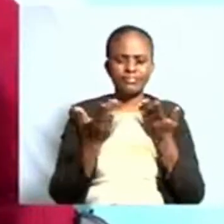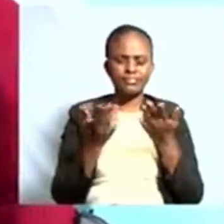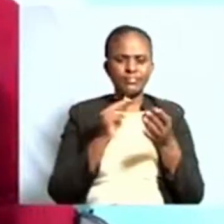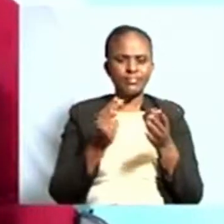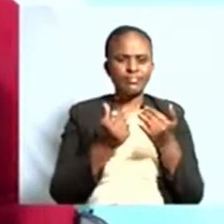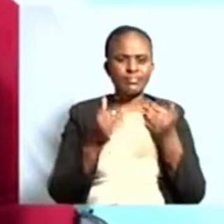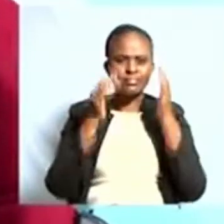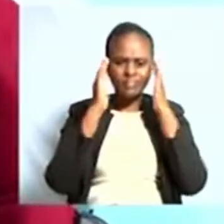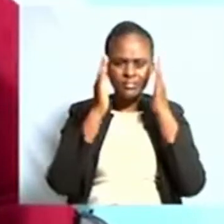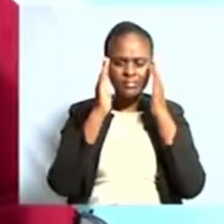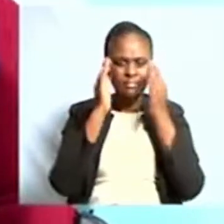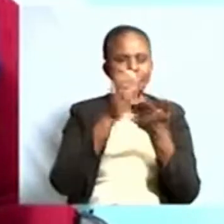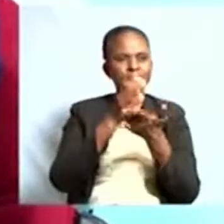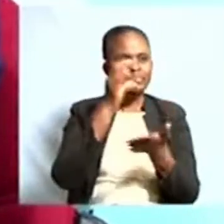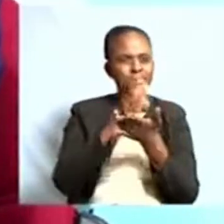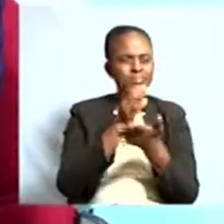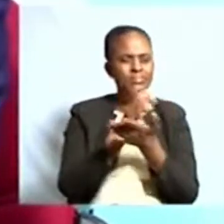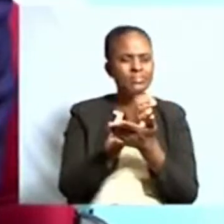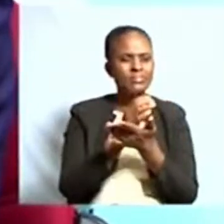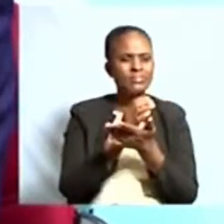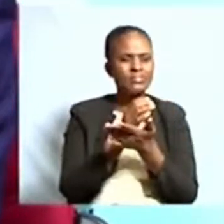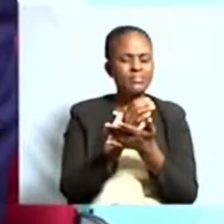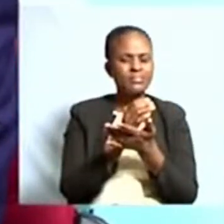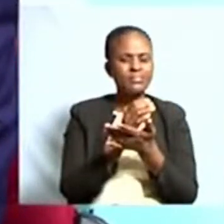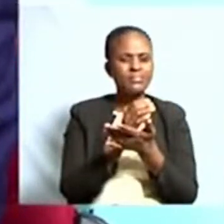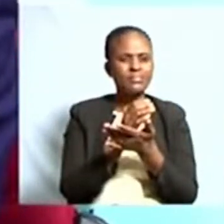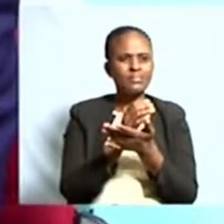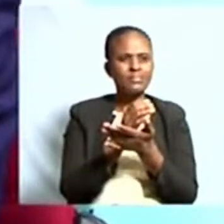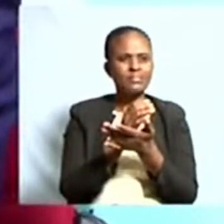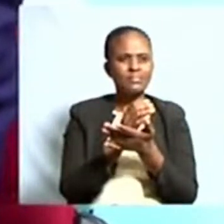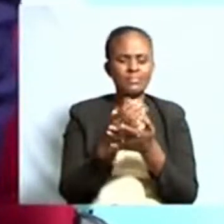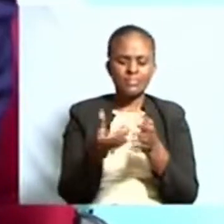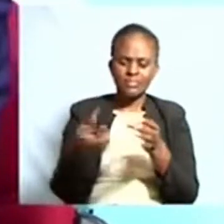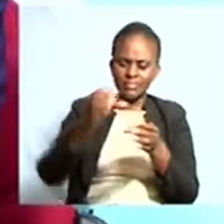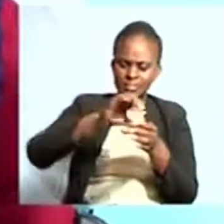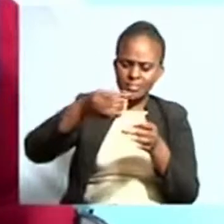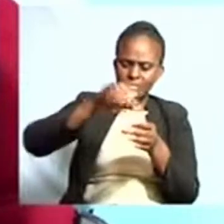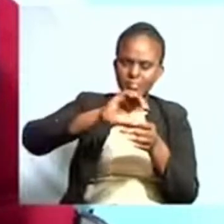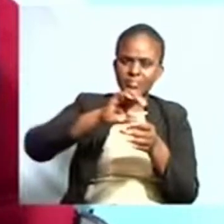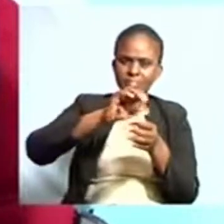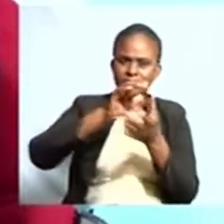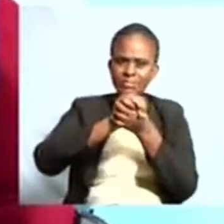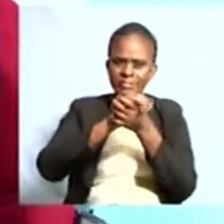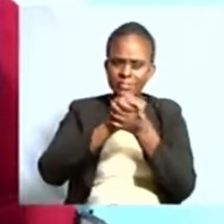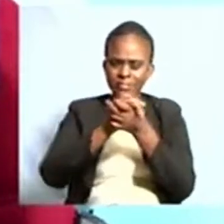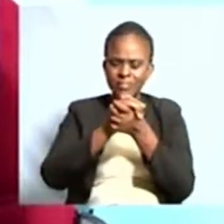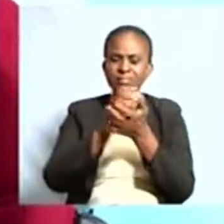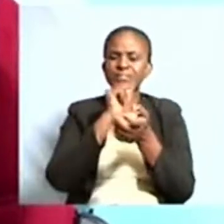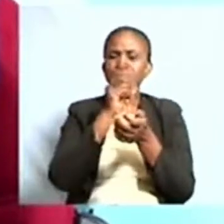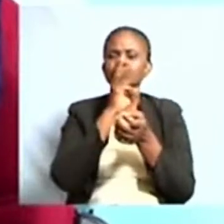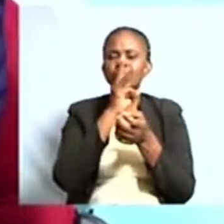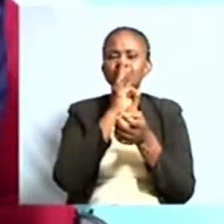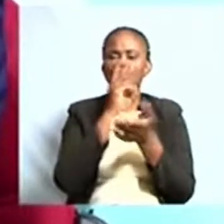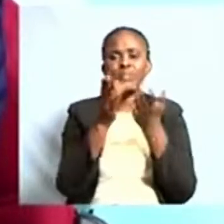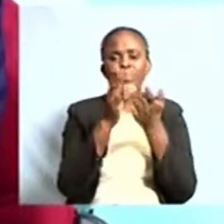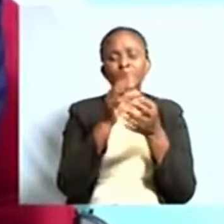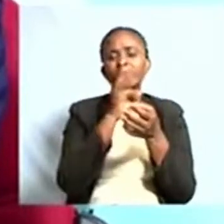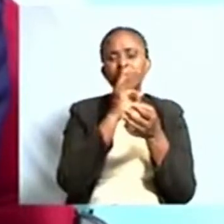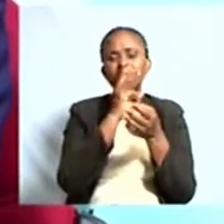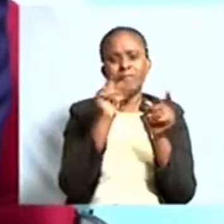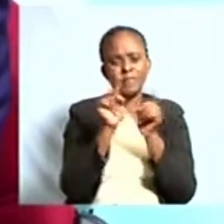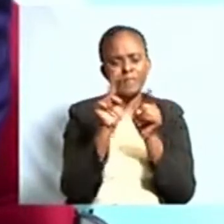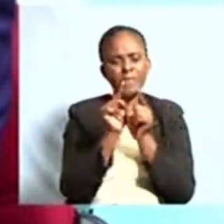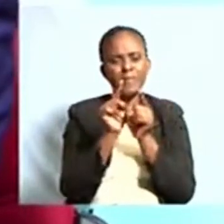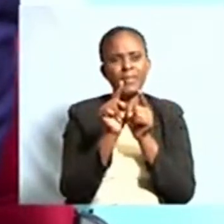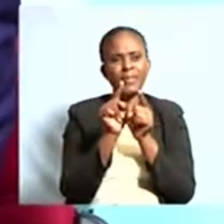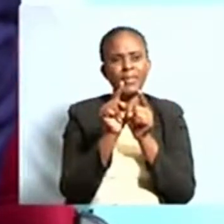pick this bottle. Yes, and then I put the munkoyo, let's say not water, because water maybe because it's the same product. But